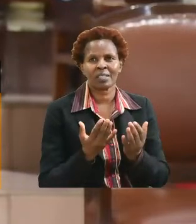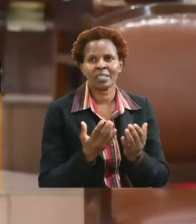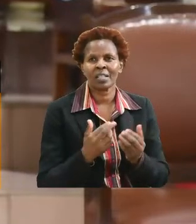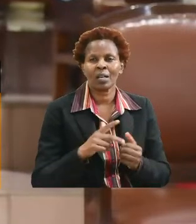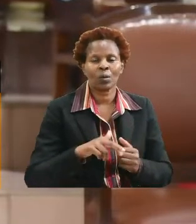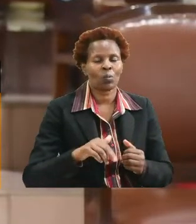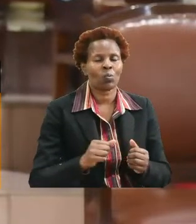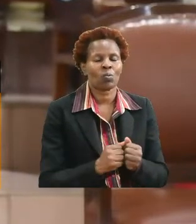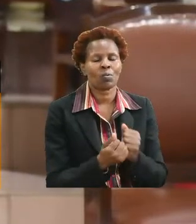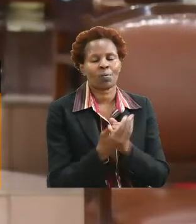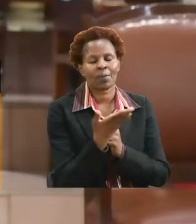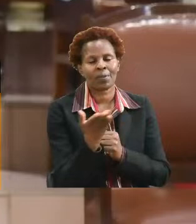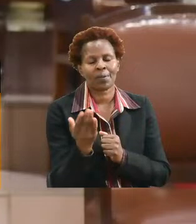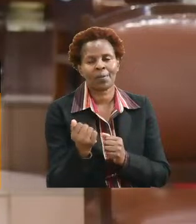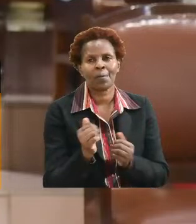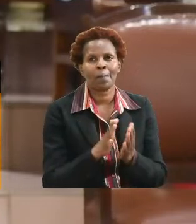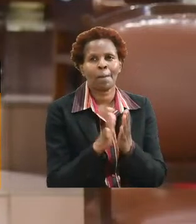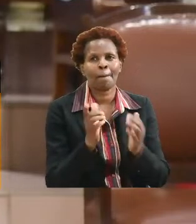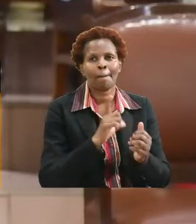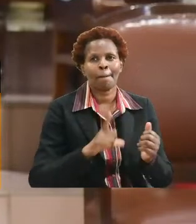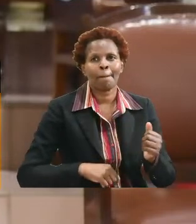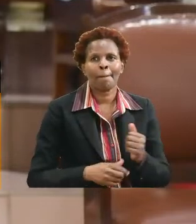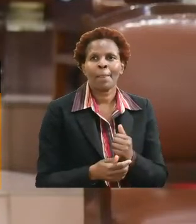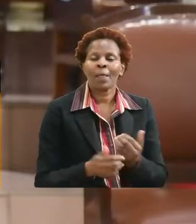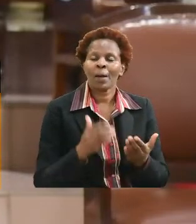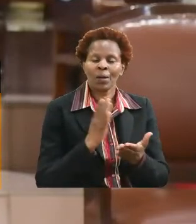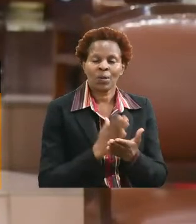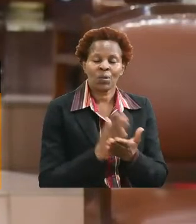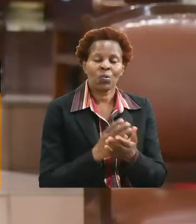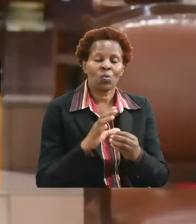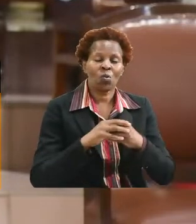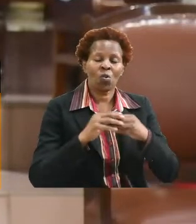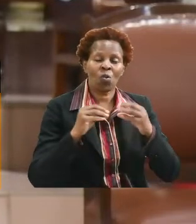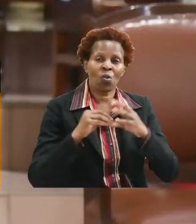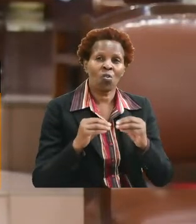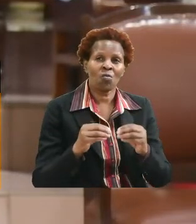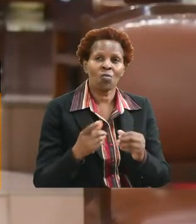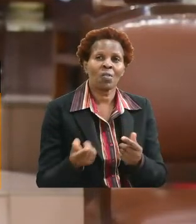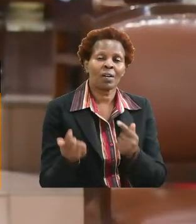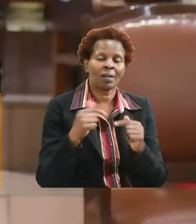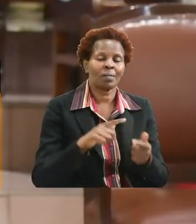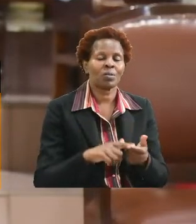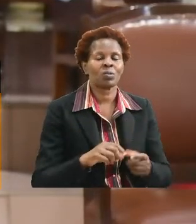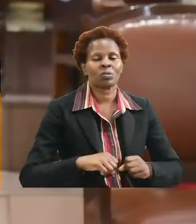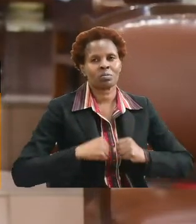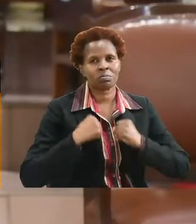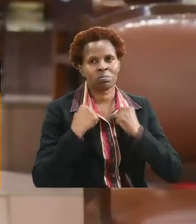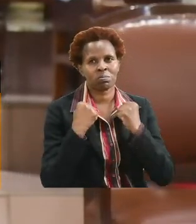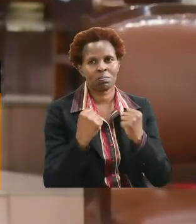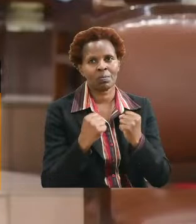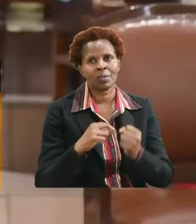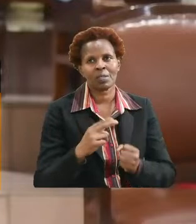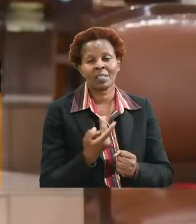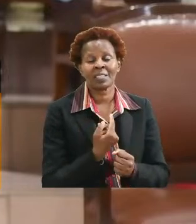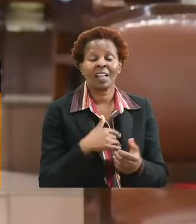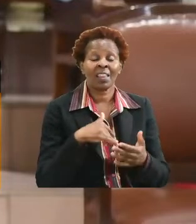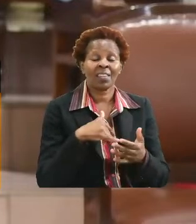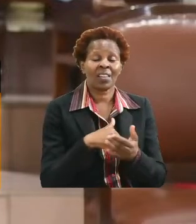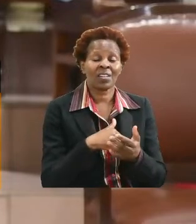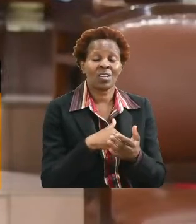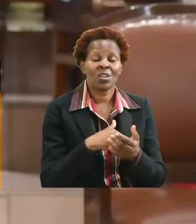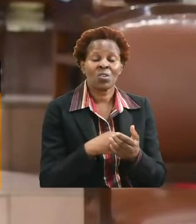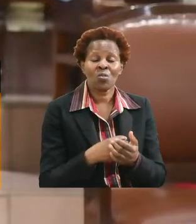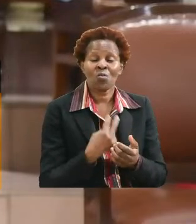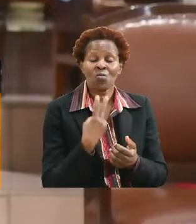with you. Praise be to God. And true comfort comes to strengthen us so that we are able to face life